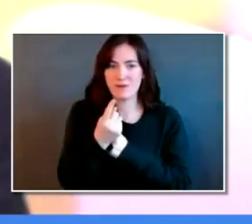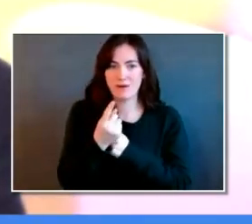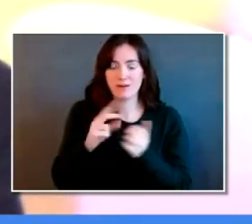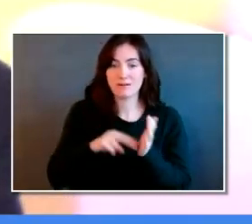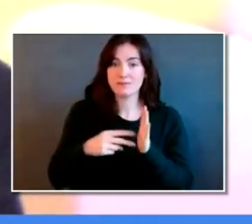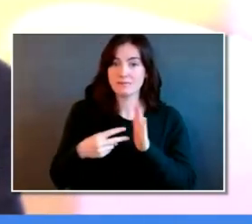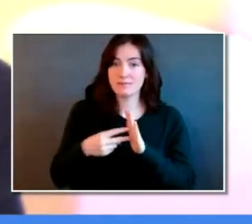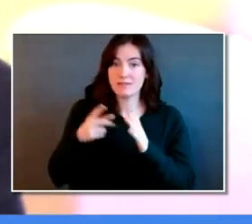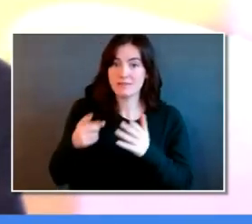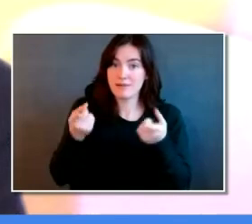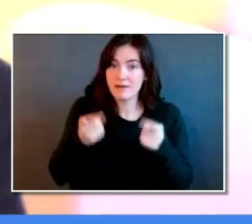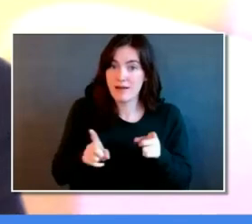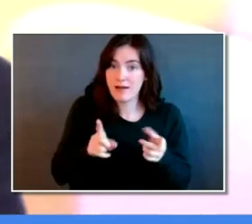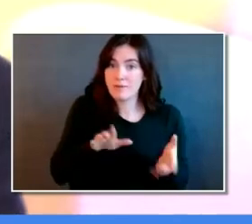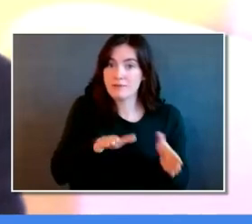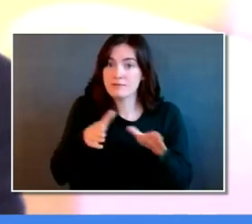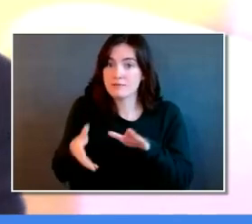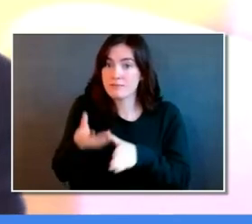God.